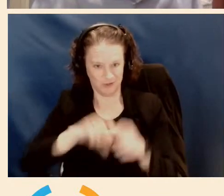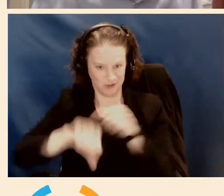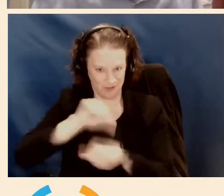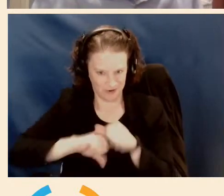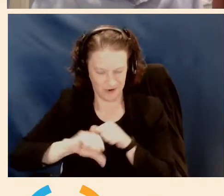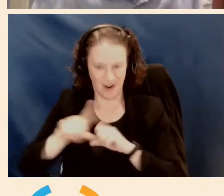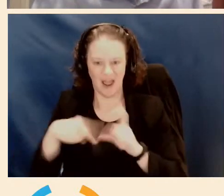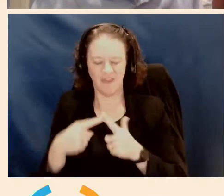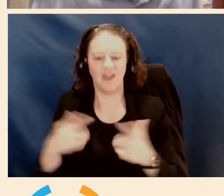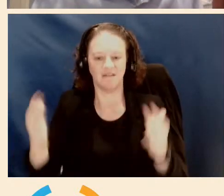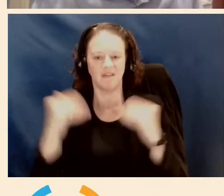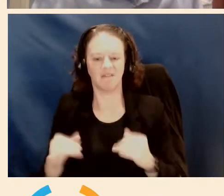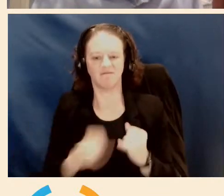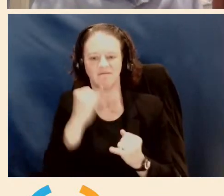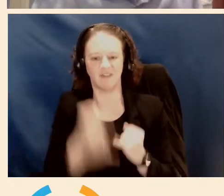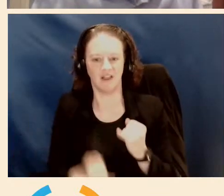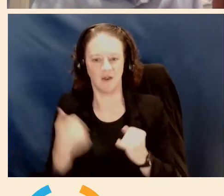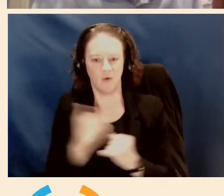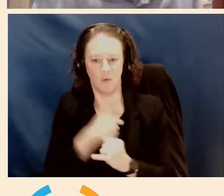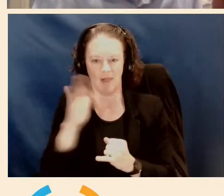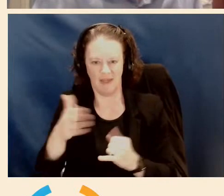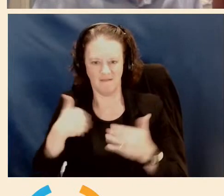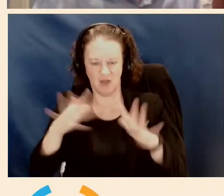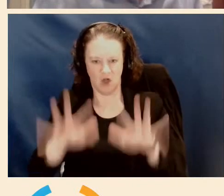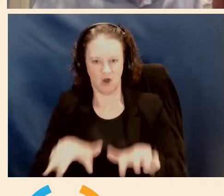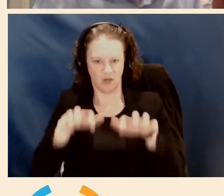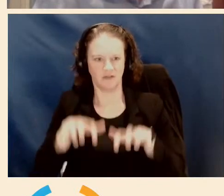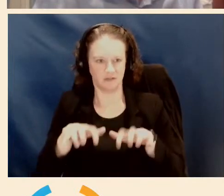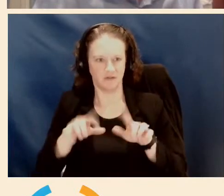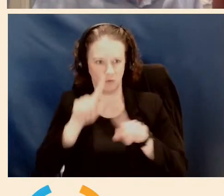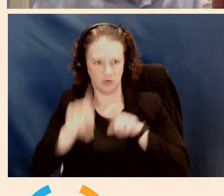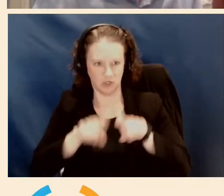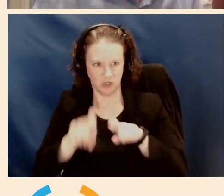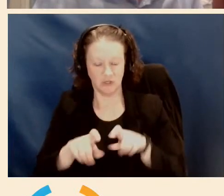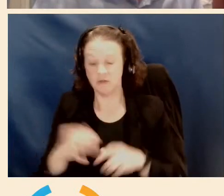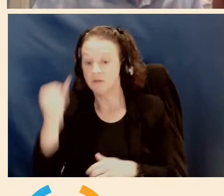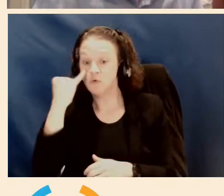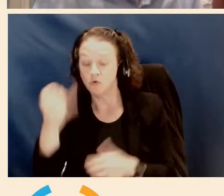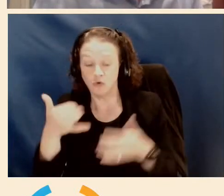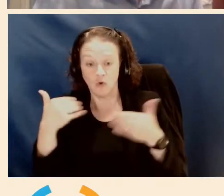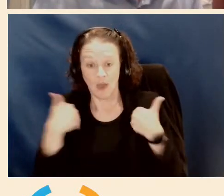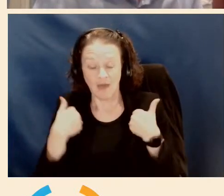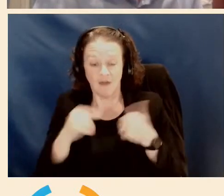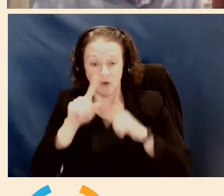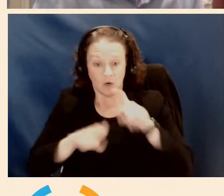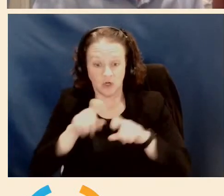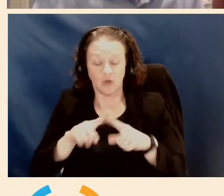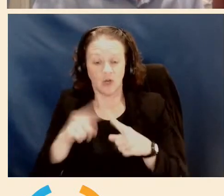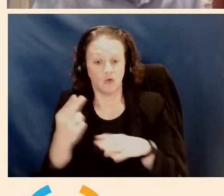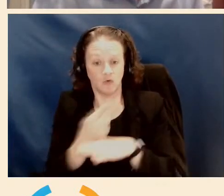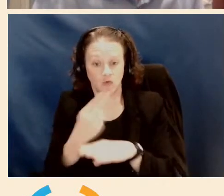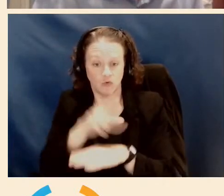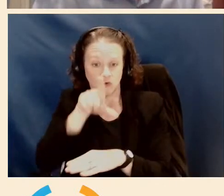If you have a question for the candidates, you can still post them on Twitter or Facebook using the hashtag